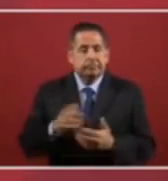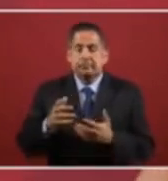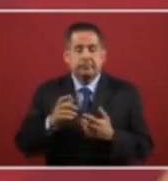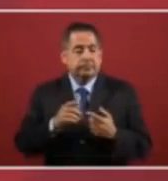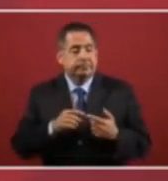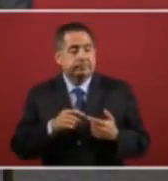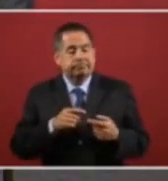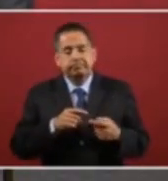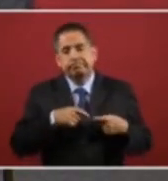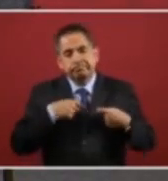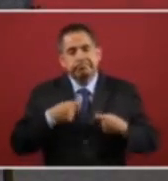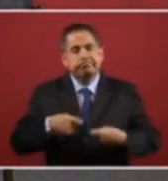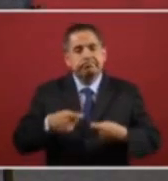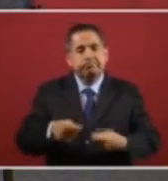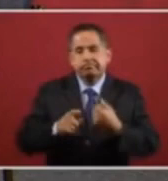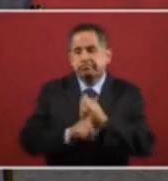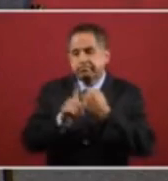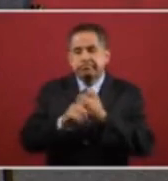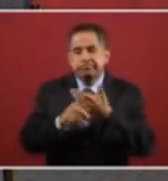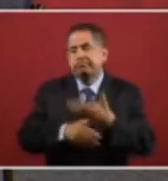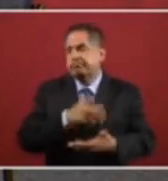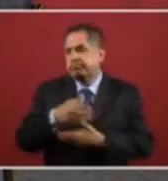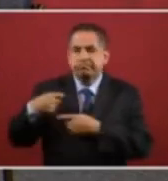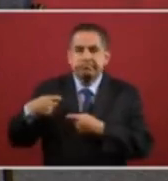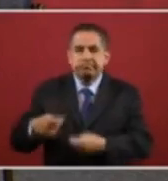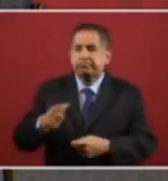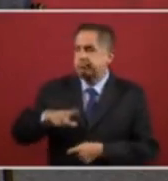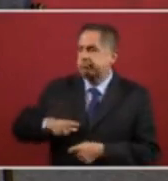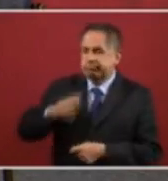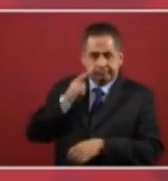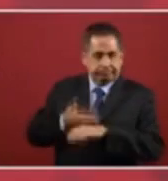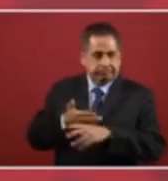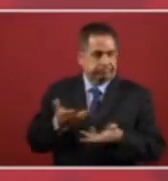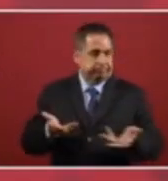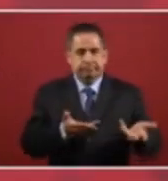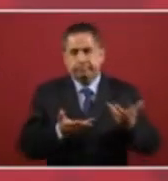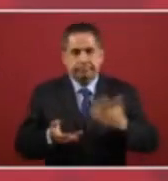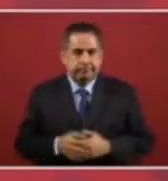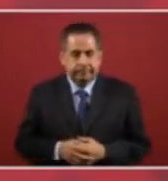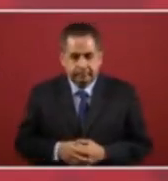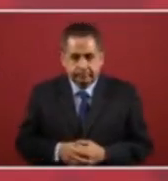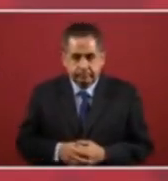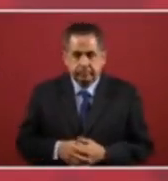And so we inherited all these problems.